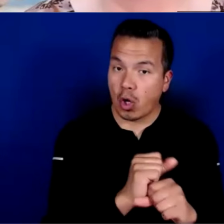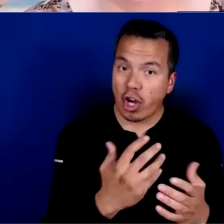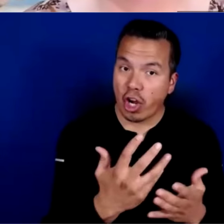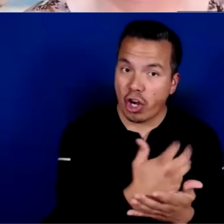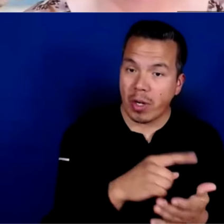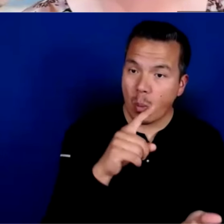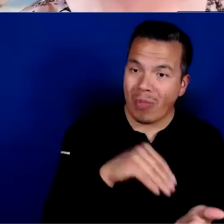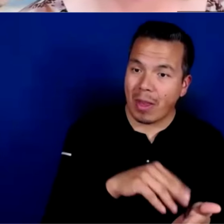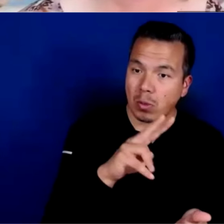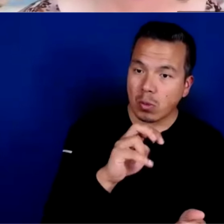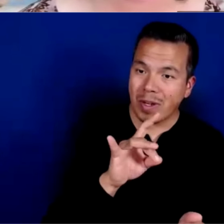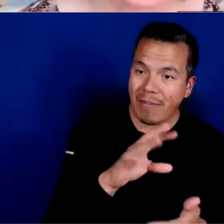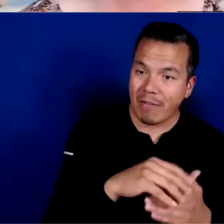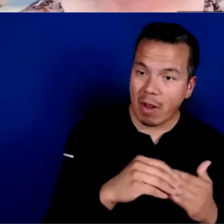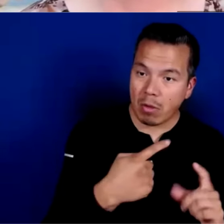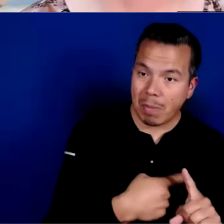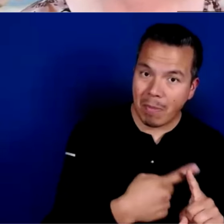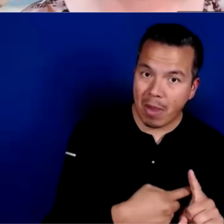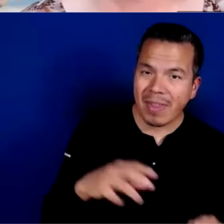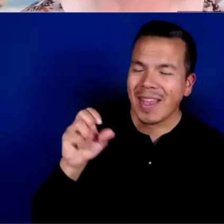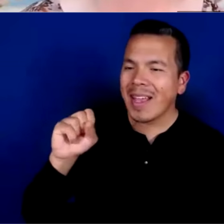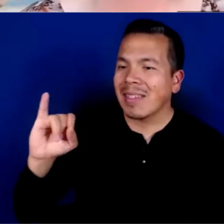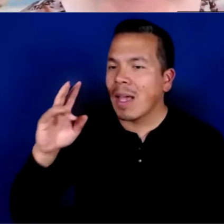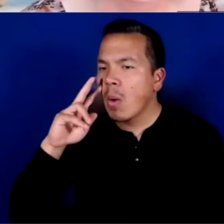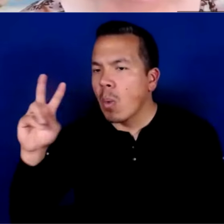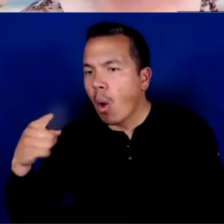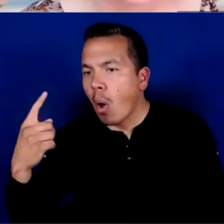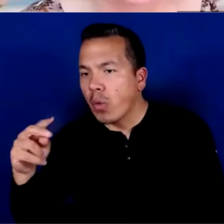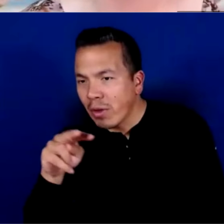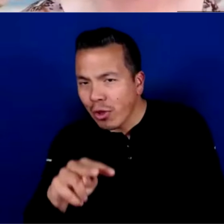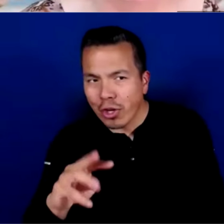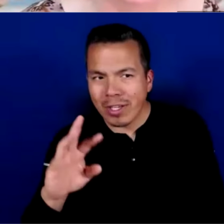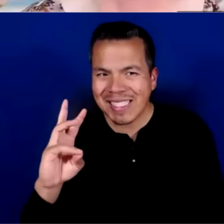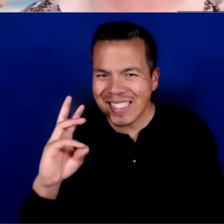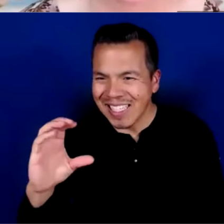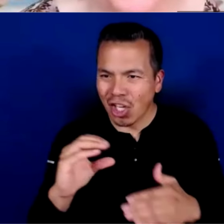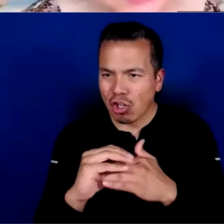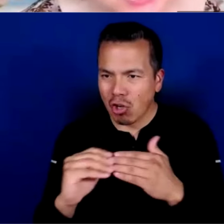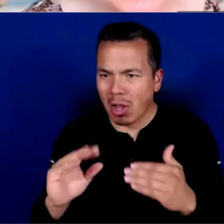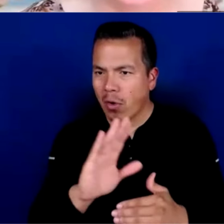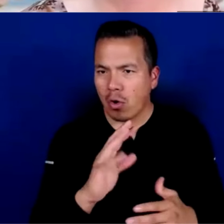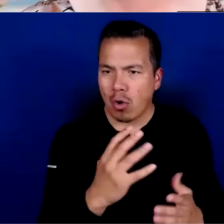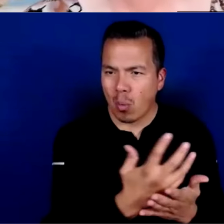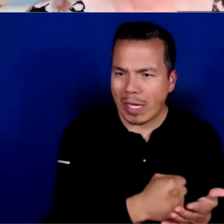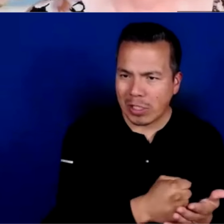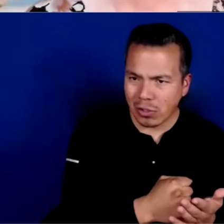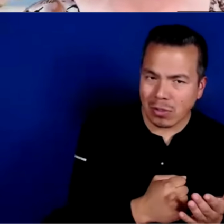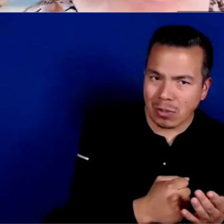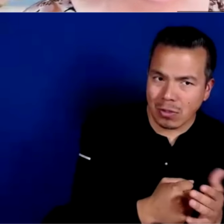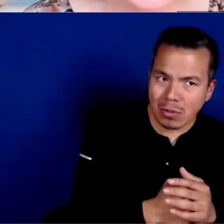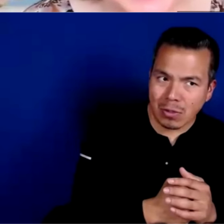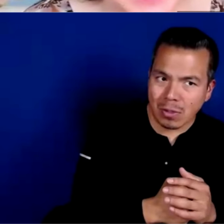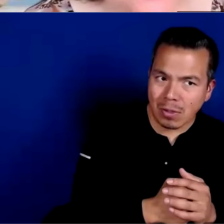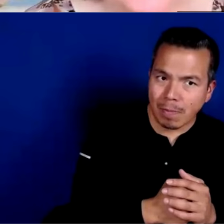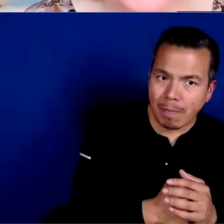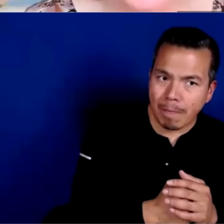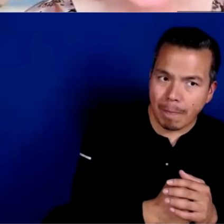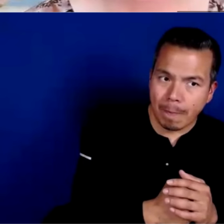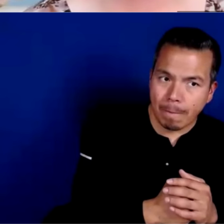$1,285 per month, SSI will only count $600 of Morgan's wages. We did an